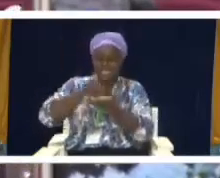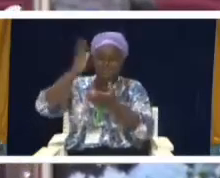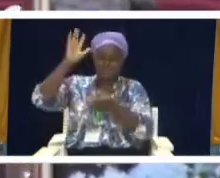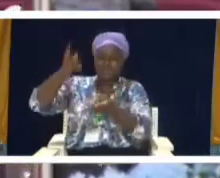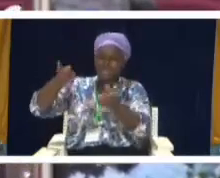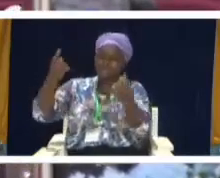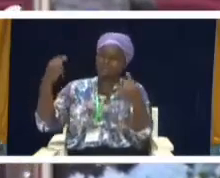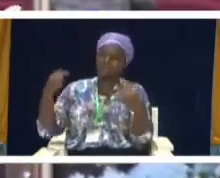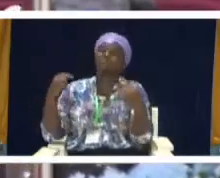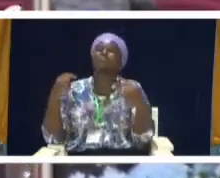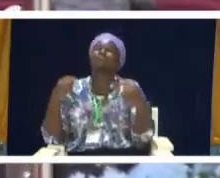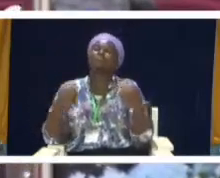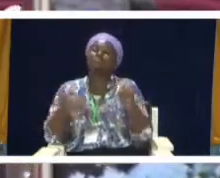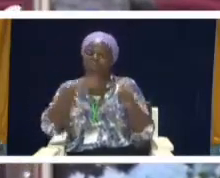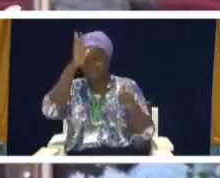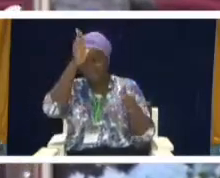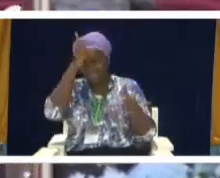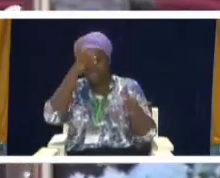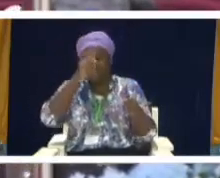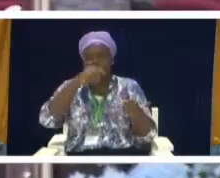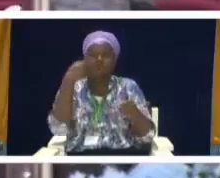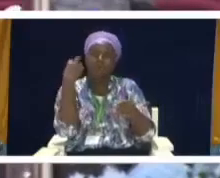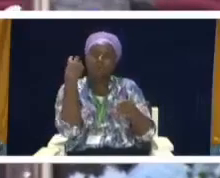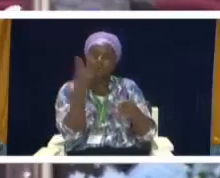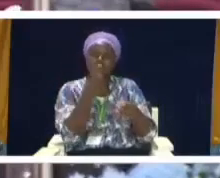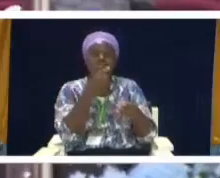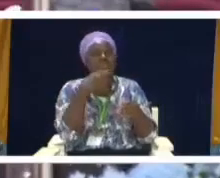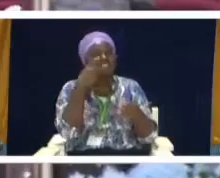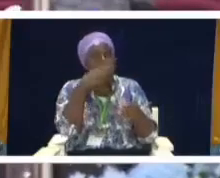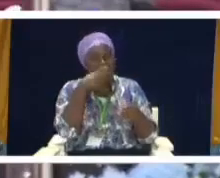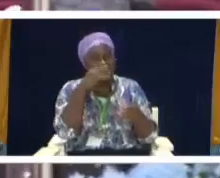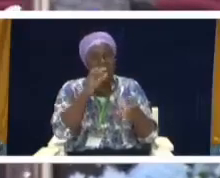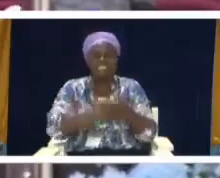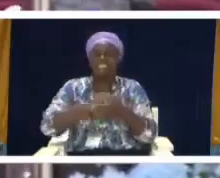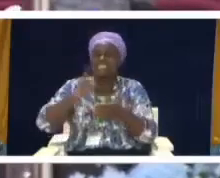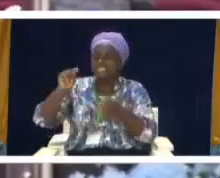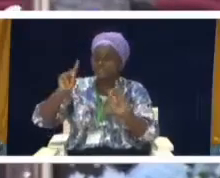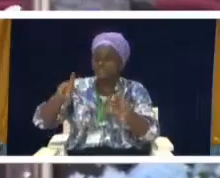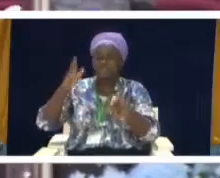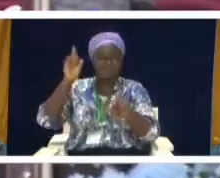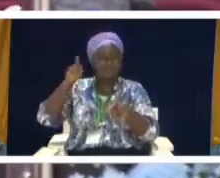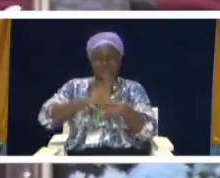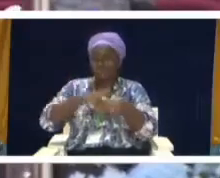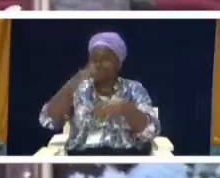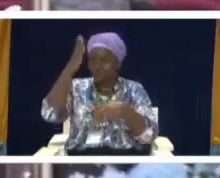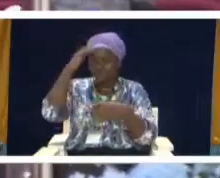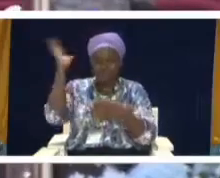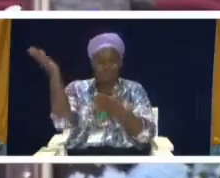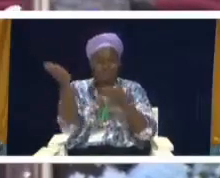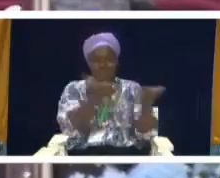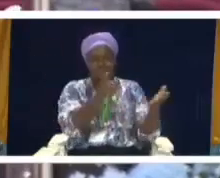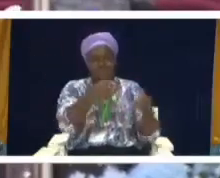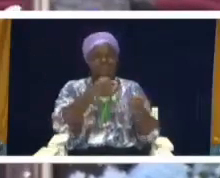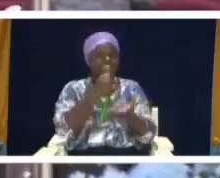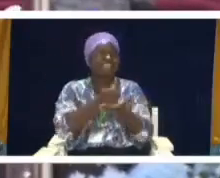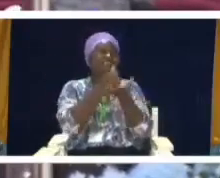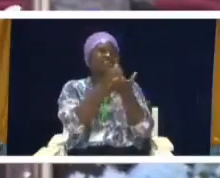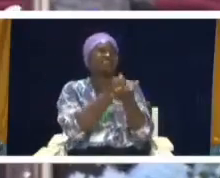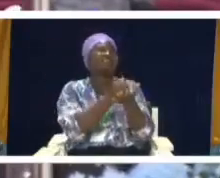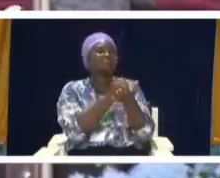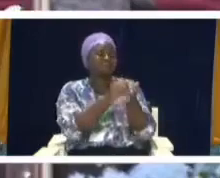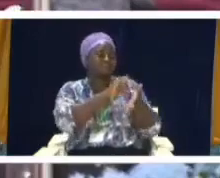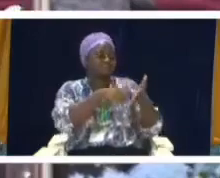come. Daddy also said, the person you don't know will bring you help. At the